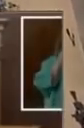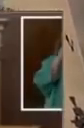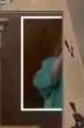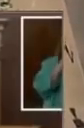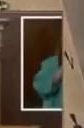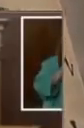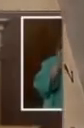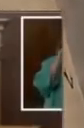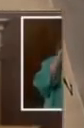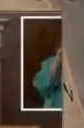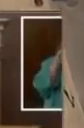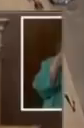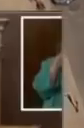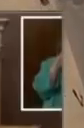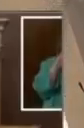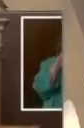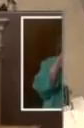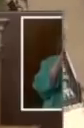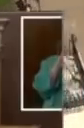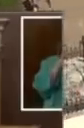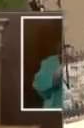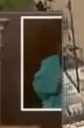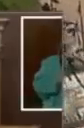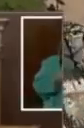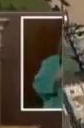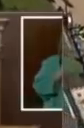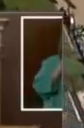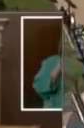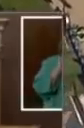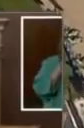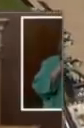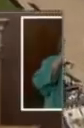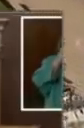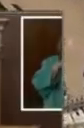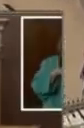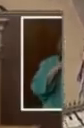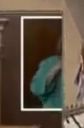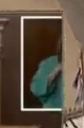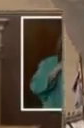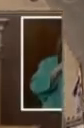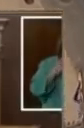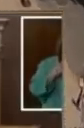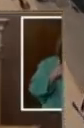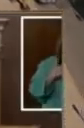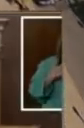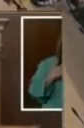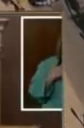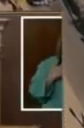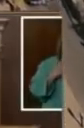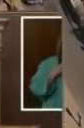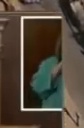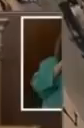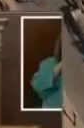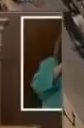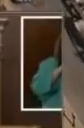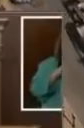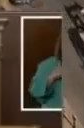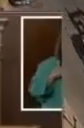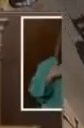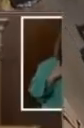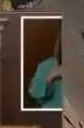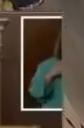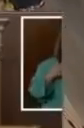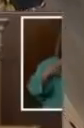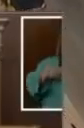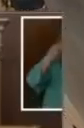Please be safe. I know the tensions are high. I can't feel the depths of the frustration,